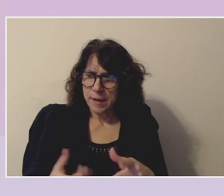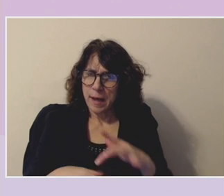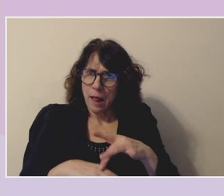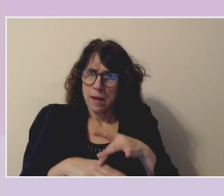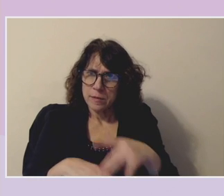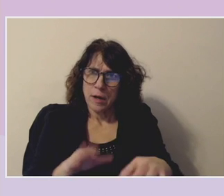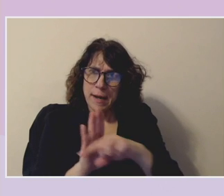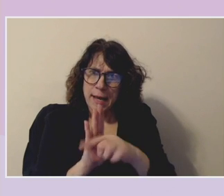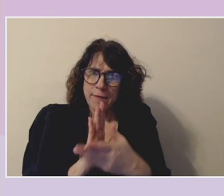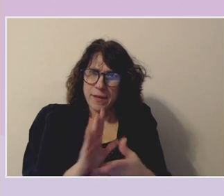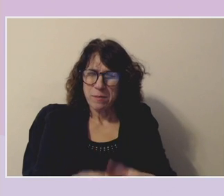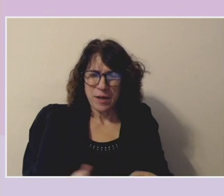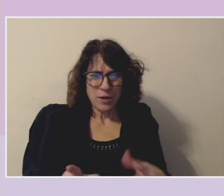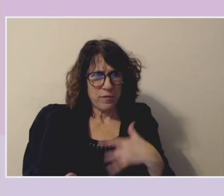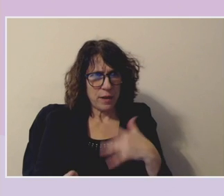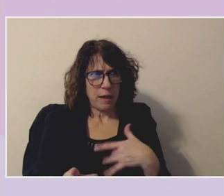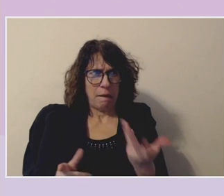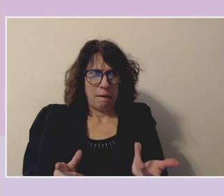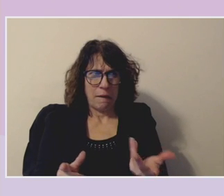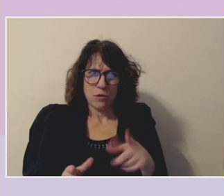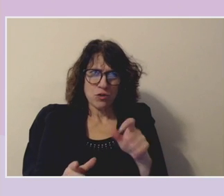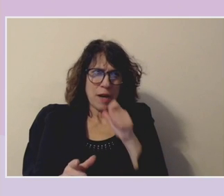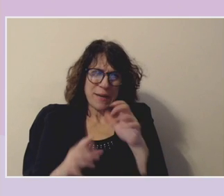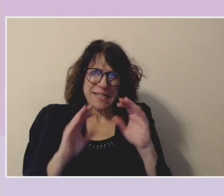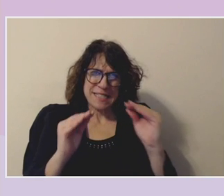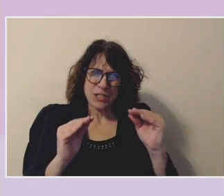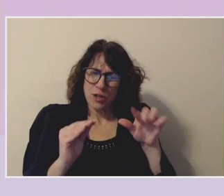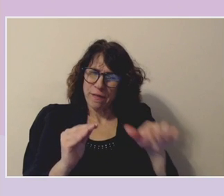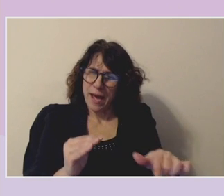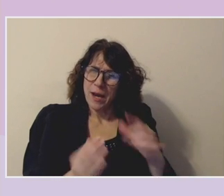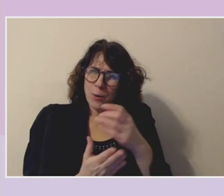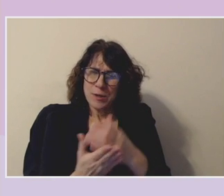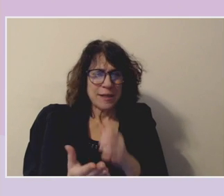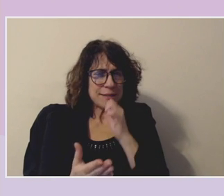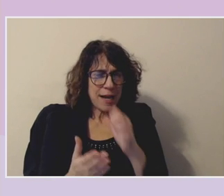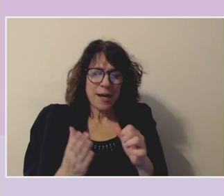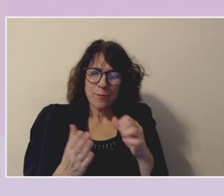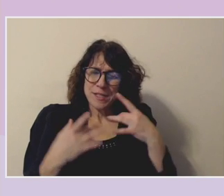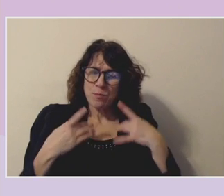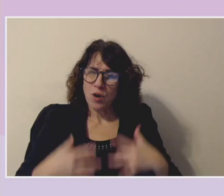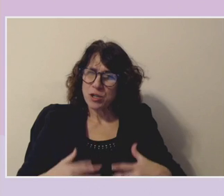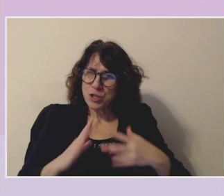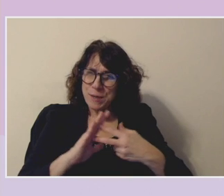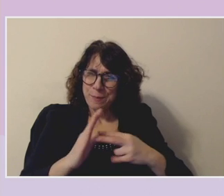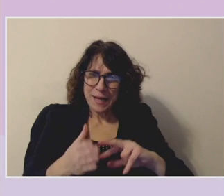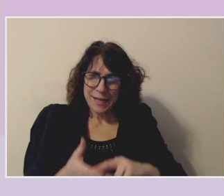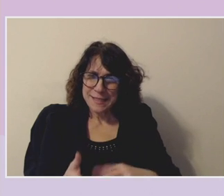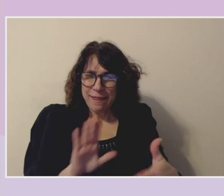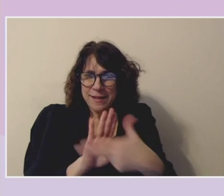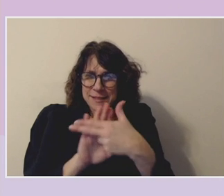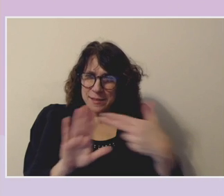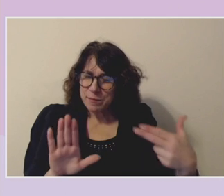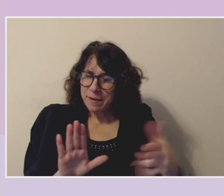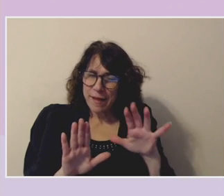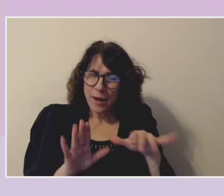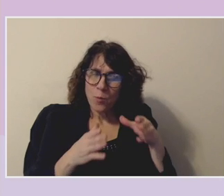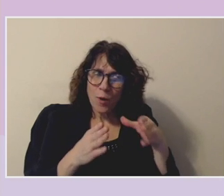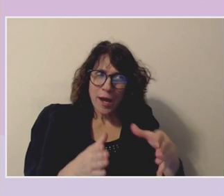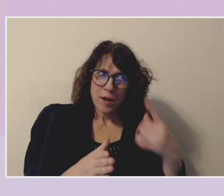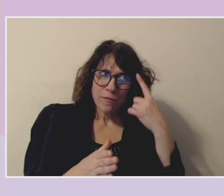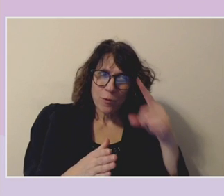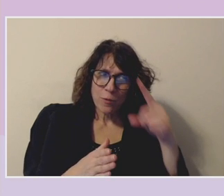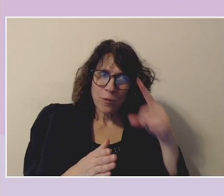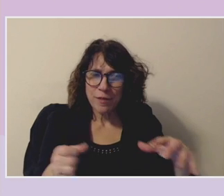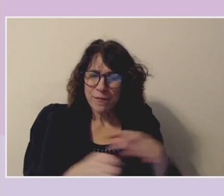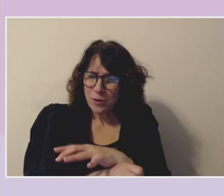well, probably you shouldn't be teaching this course, right? Because that's actually not what depression is. And now you've stigmatized it in this way for this entire group of